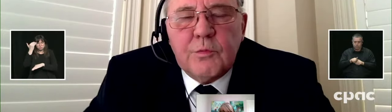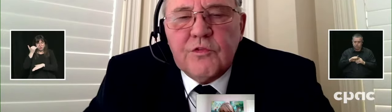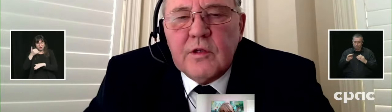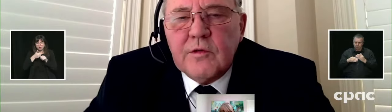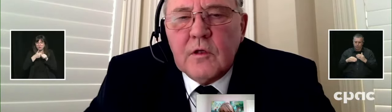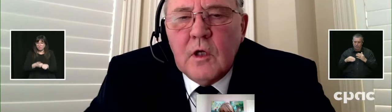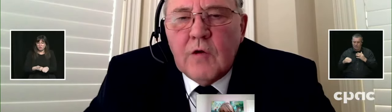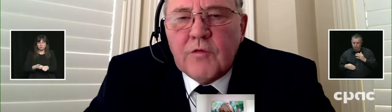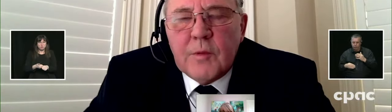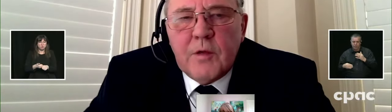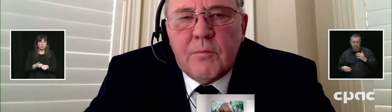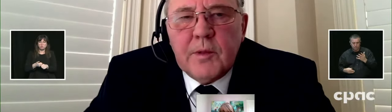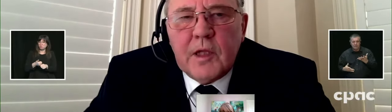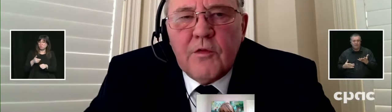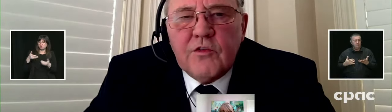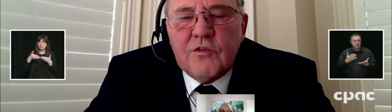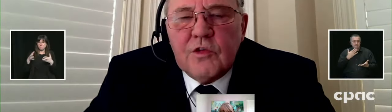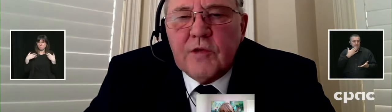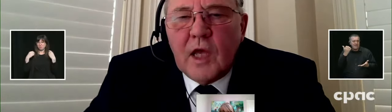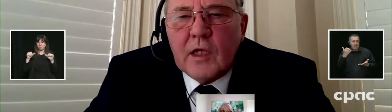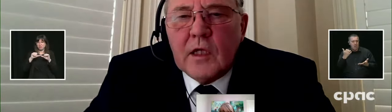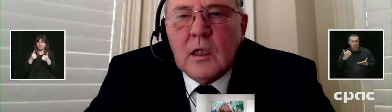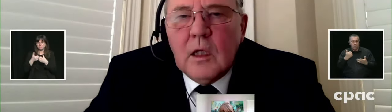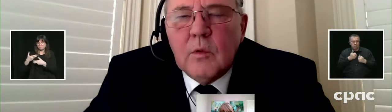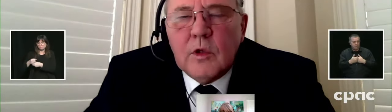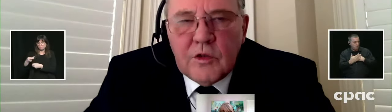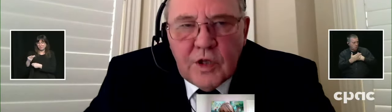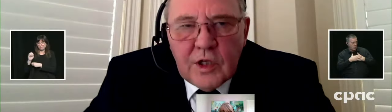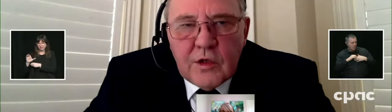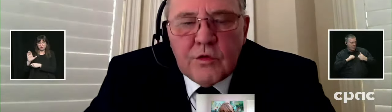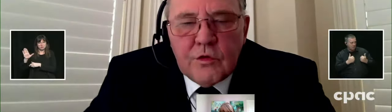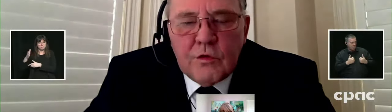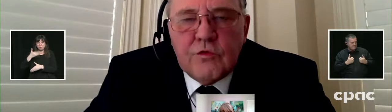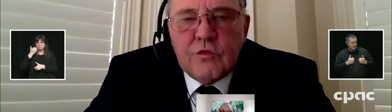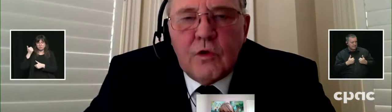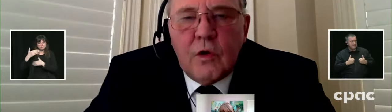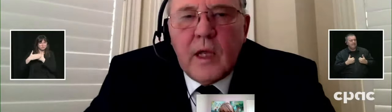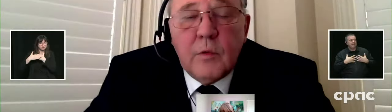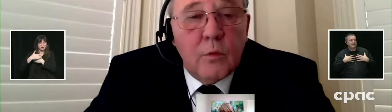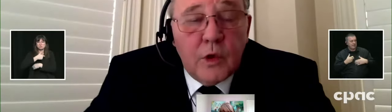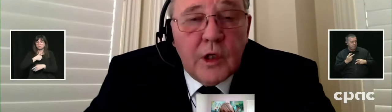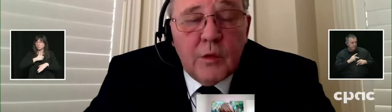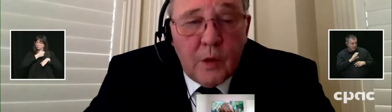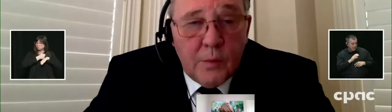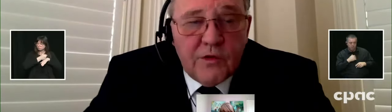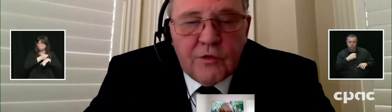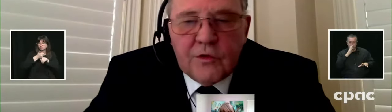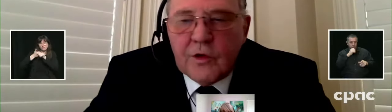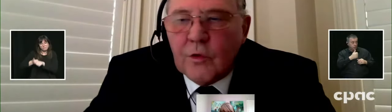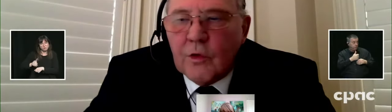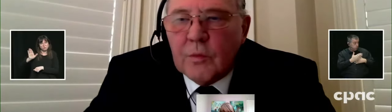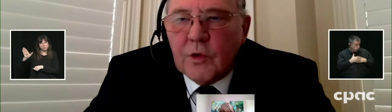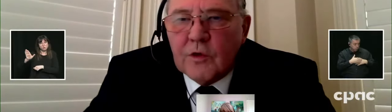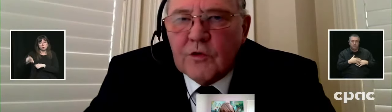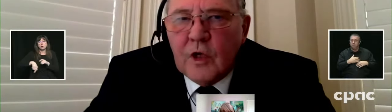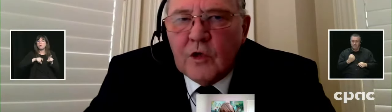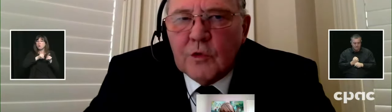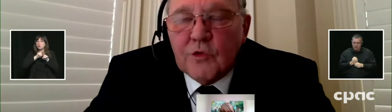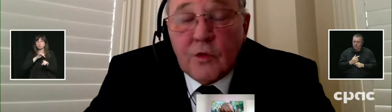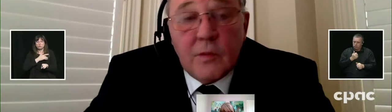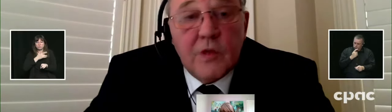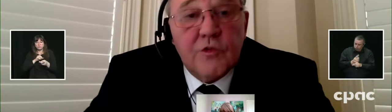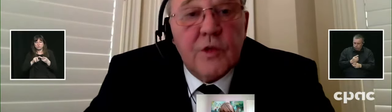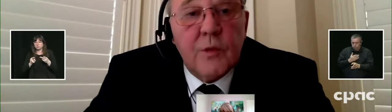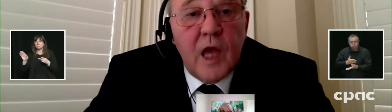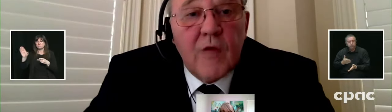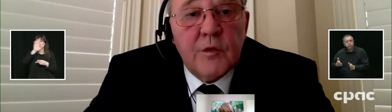we are receiving from the Public Health Agency of Canada. We'll continue to do so, and we're working with our provincial and territorial partners to